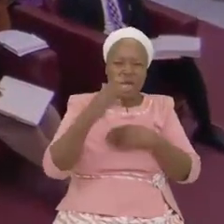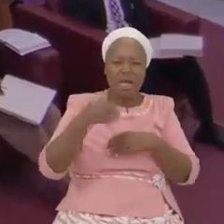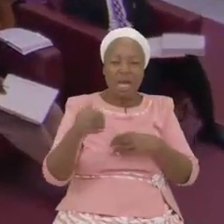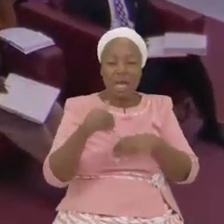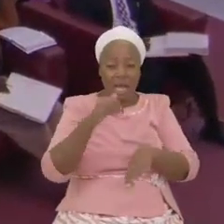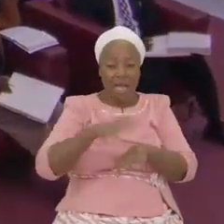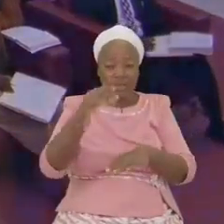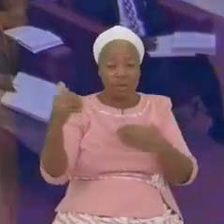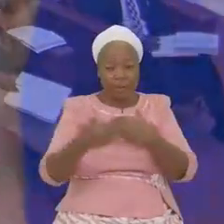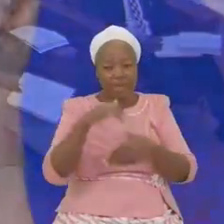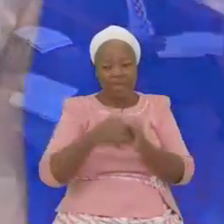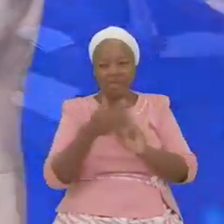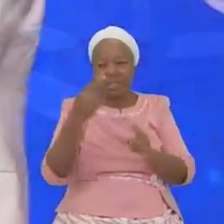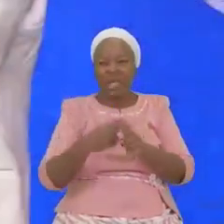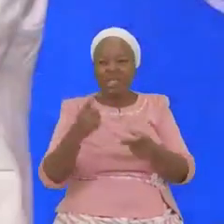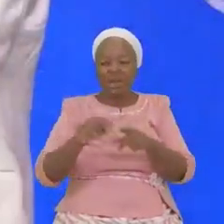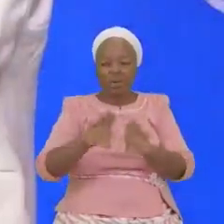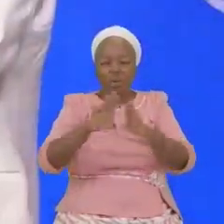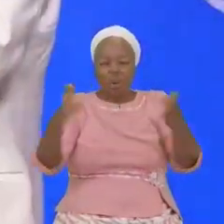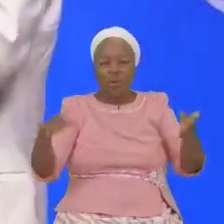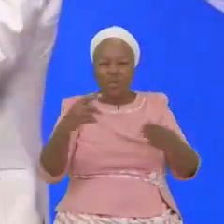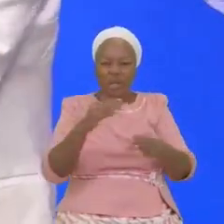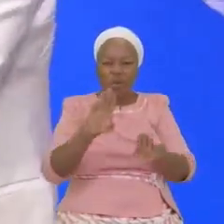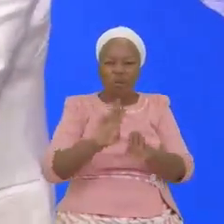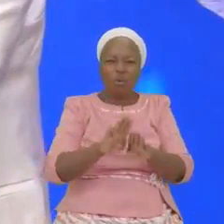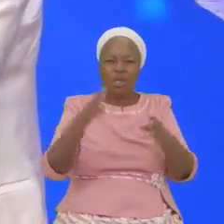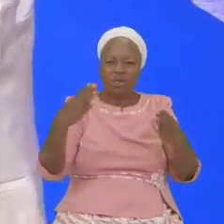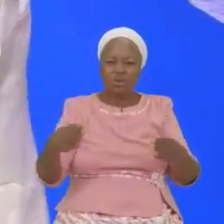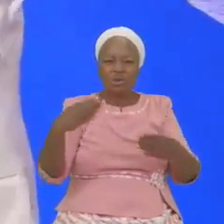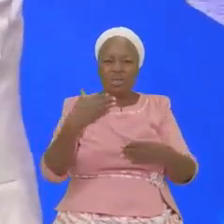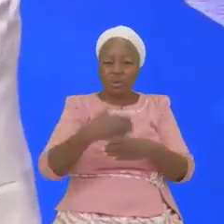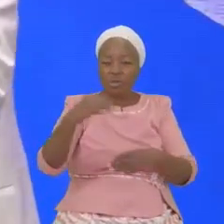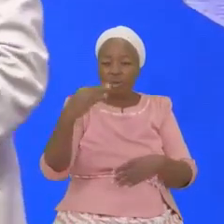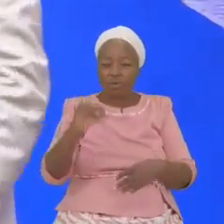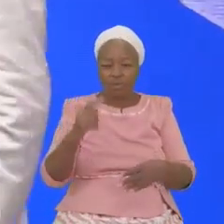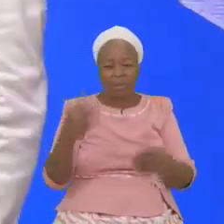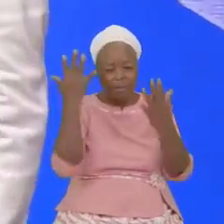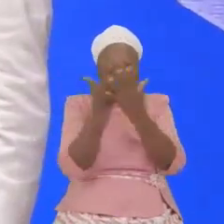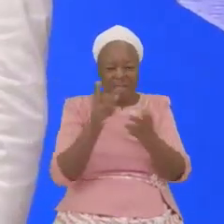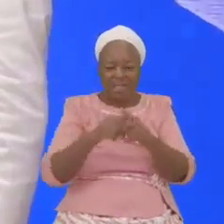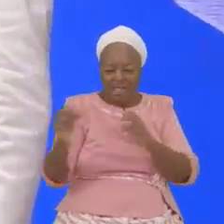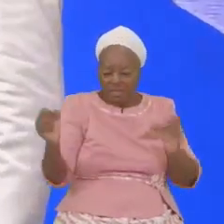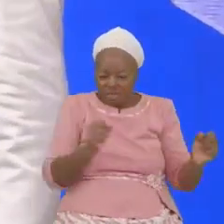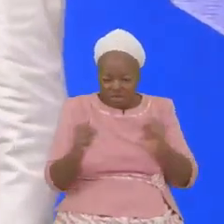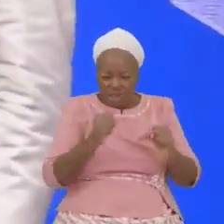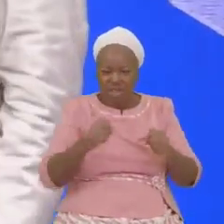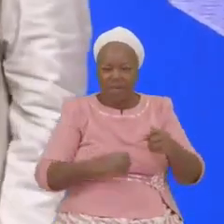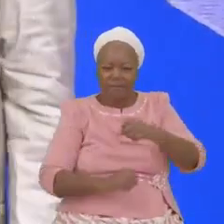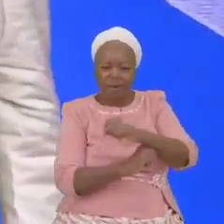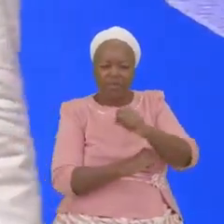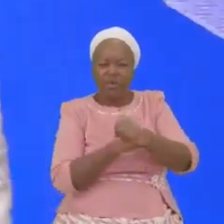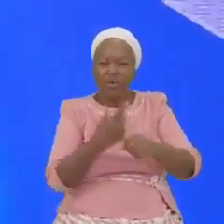will open the windows of the prison. And it will shake the foundation of the